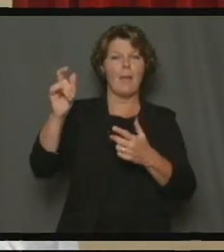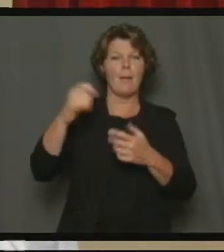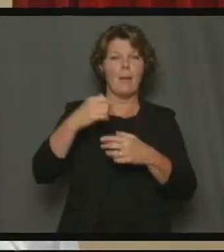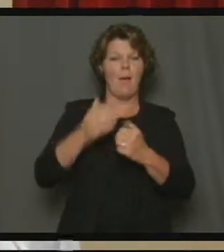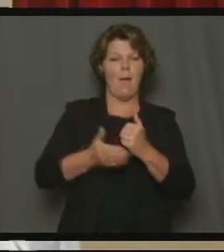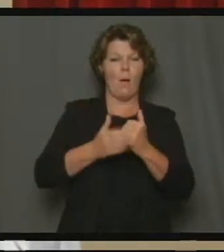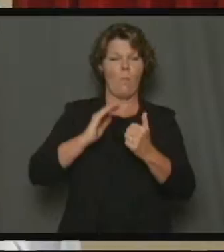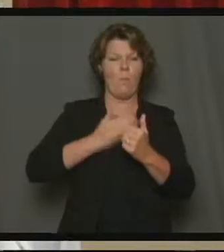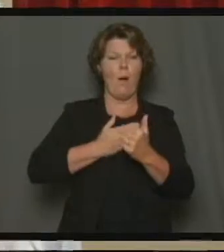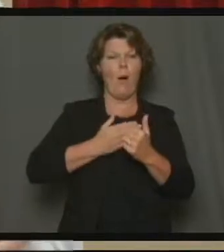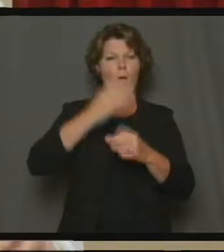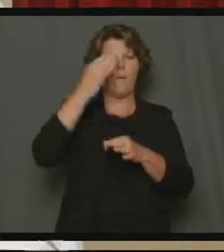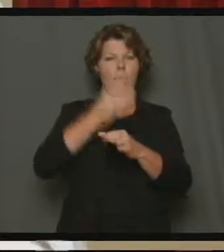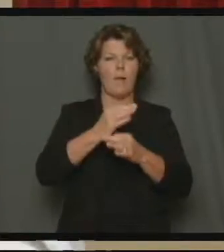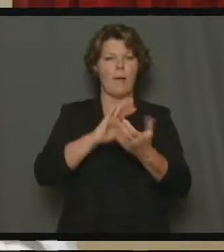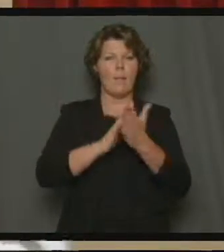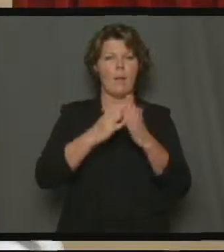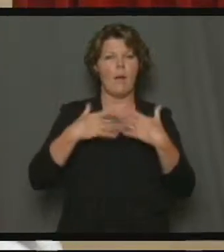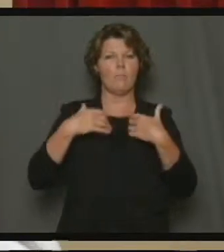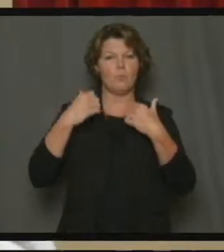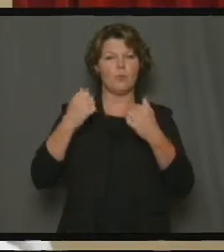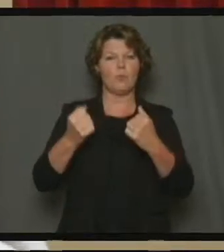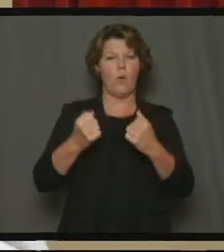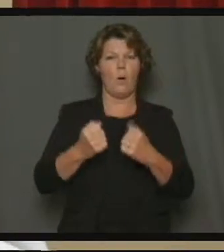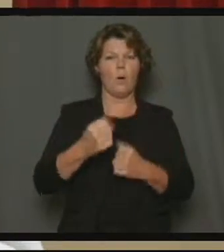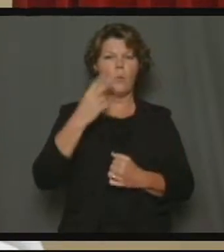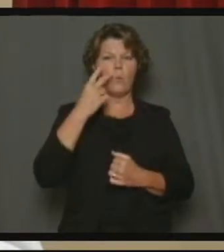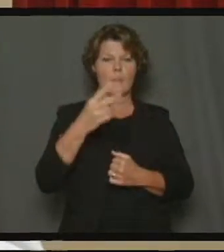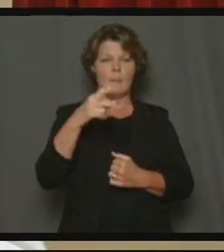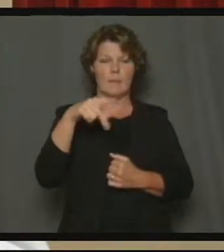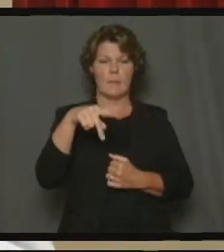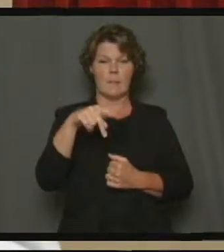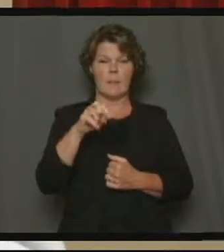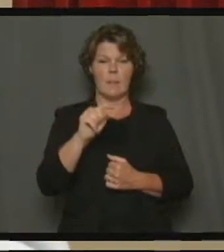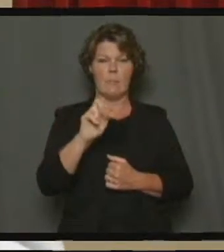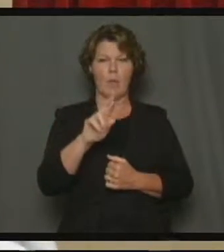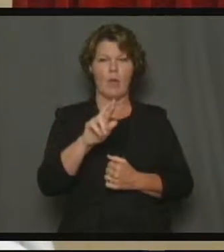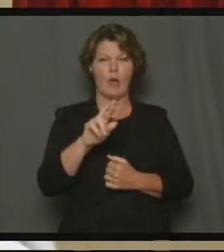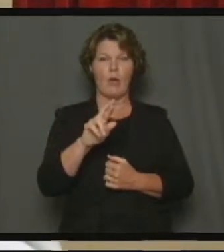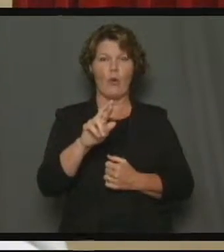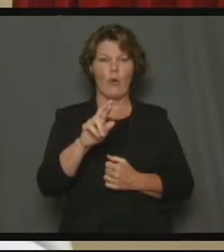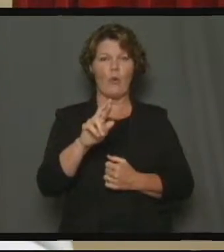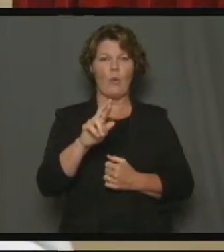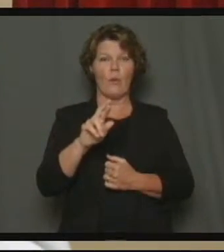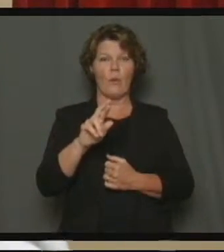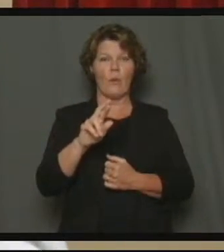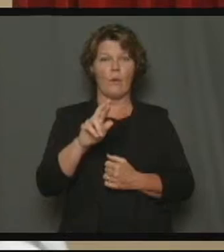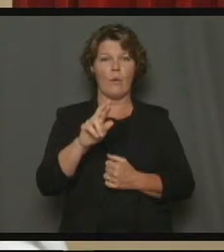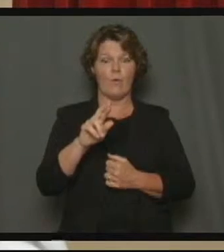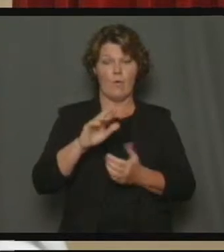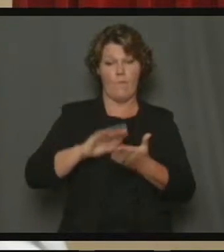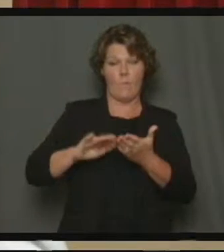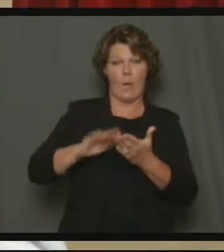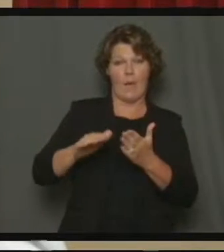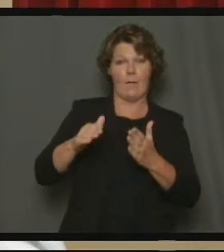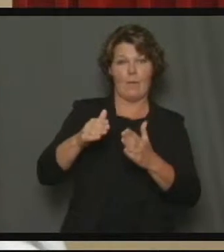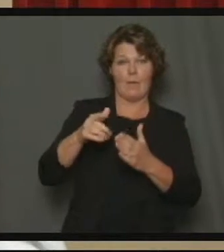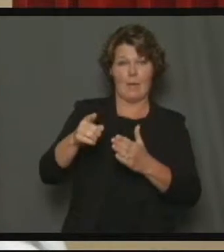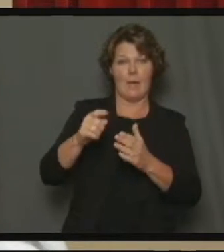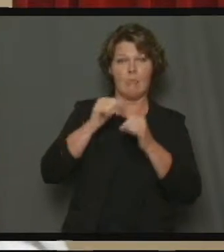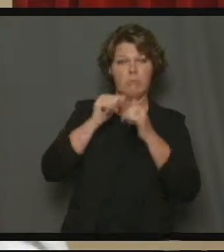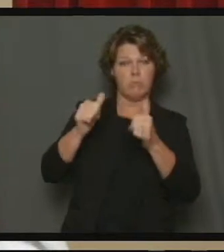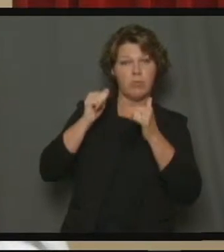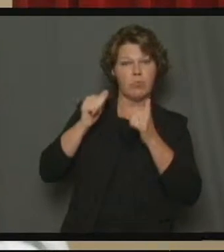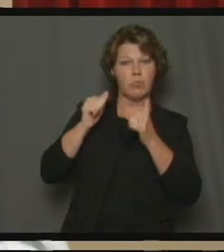faith. So when we see St. Peter forgiven after his denial, we too